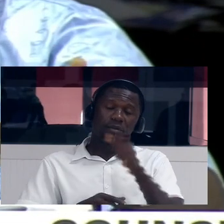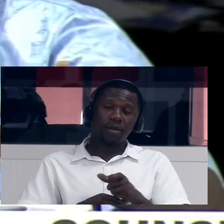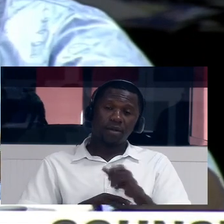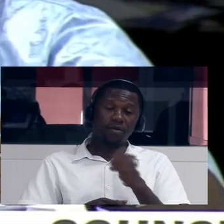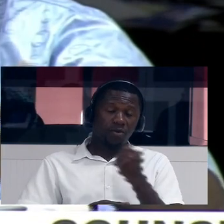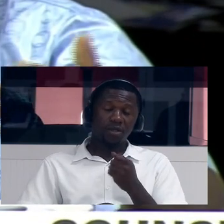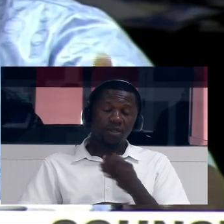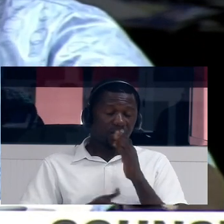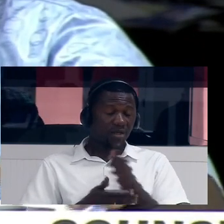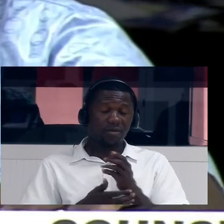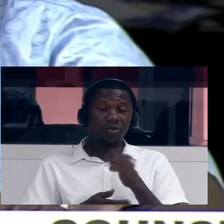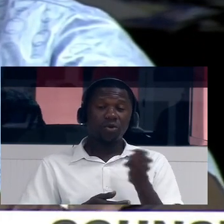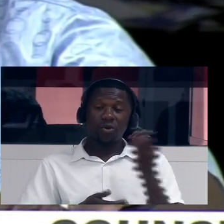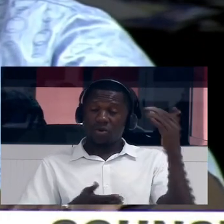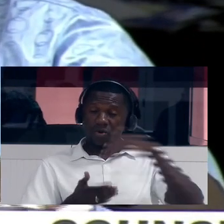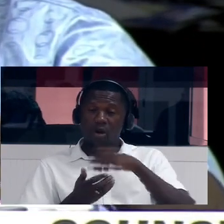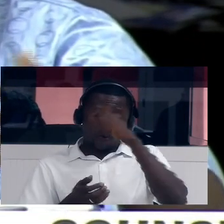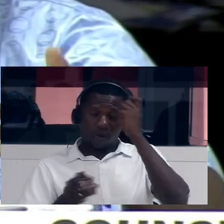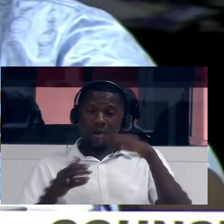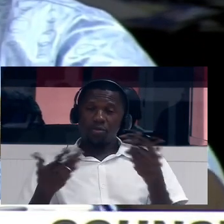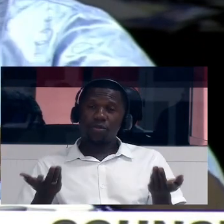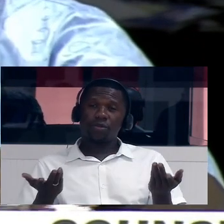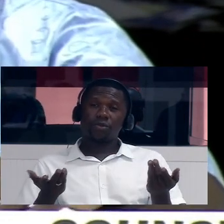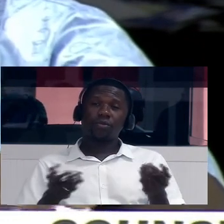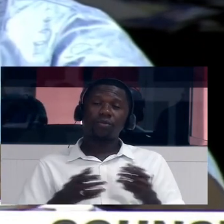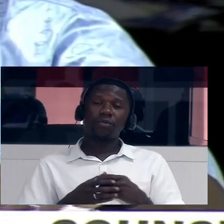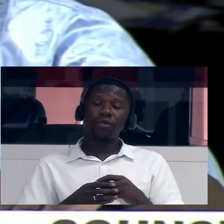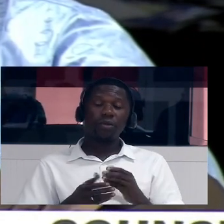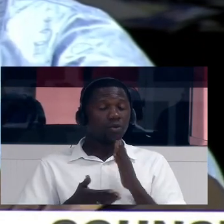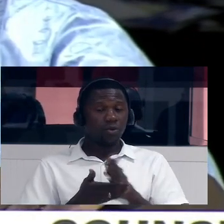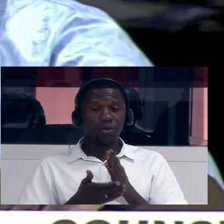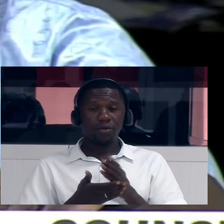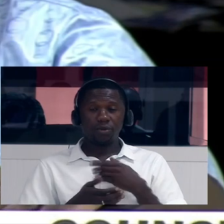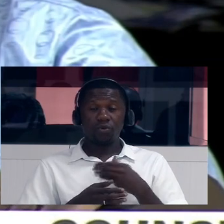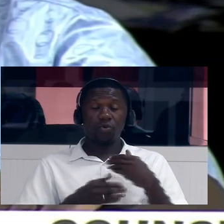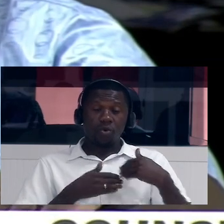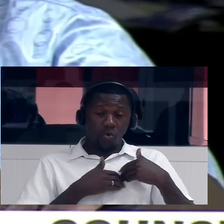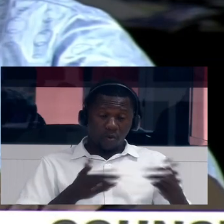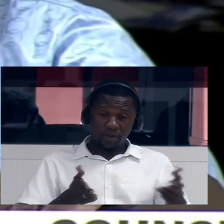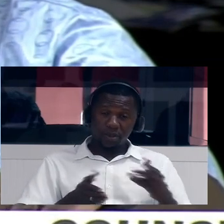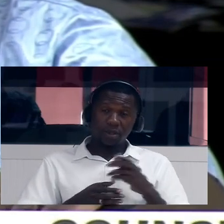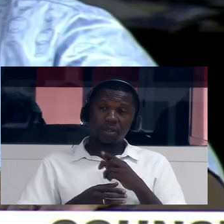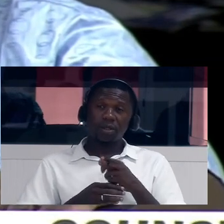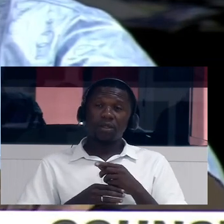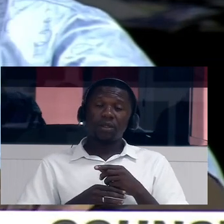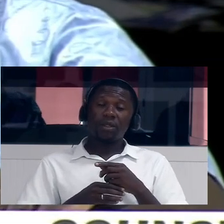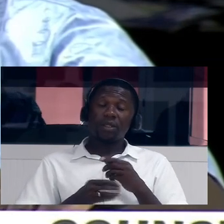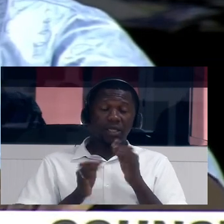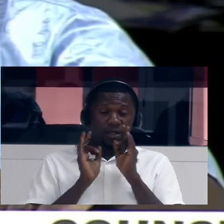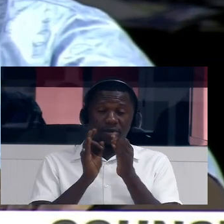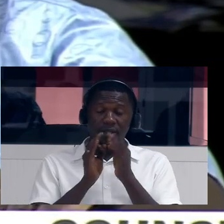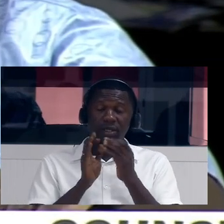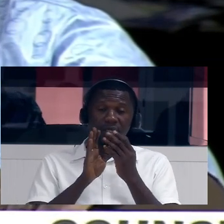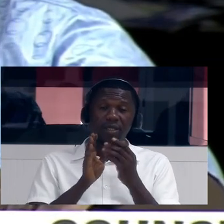to be sacked, he wasn't coming to work, and the fact that you openly defied Jame in his office by telling